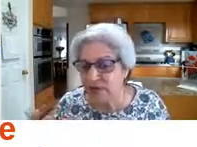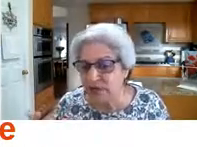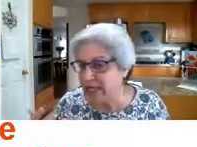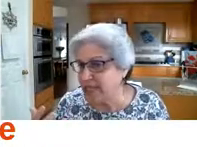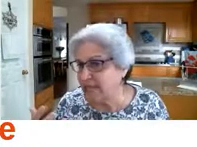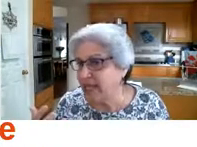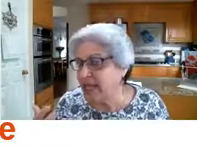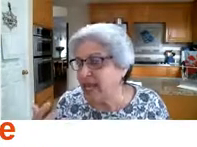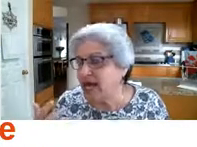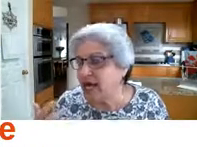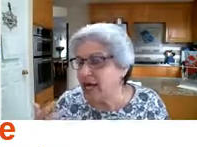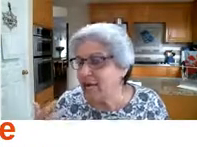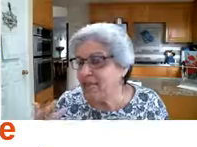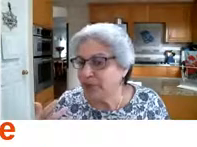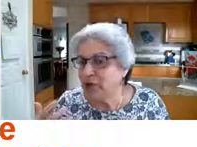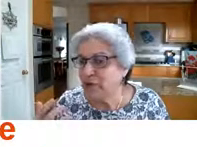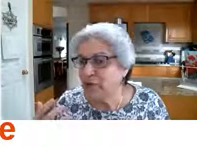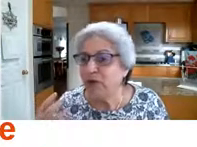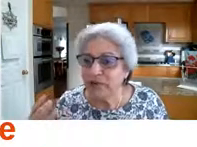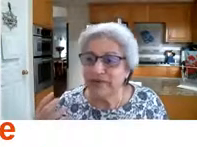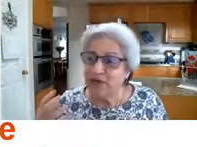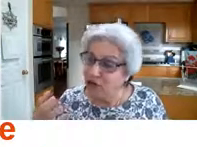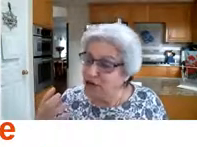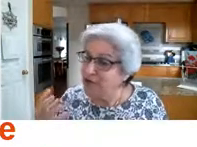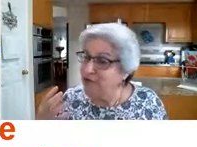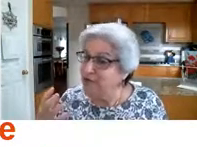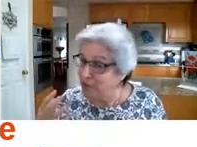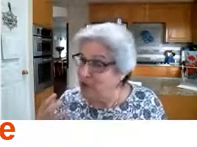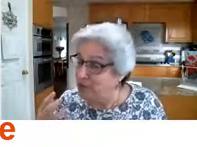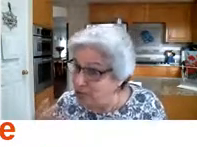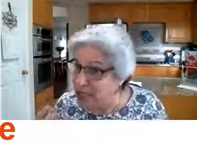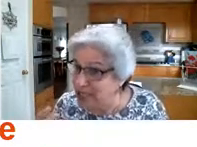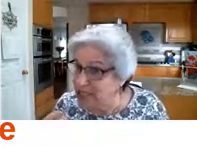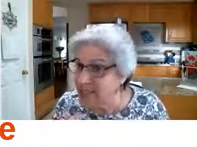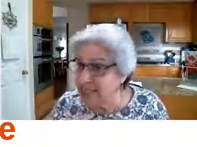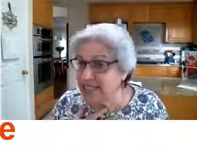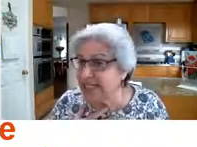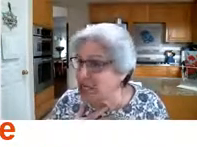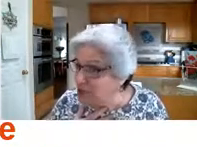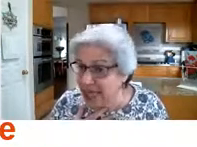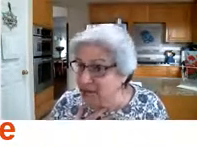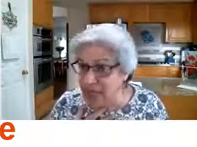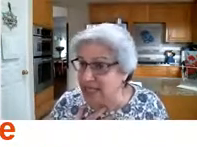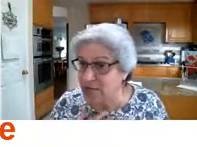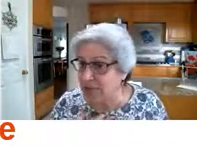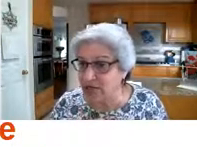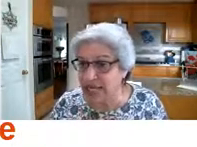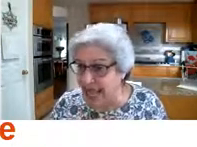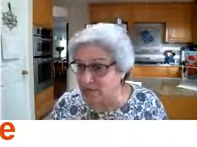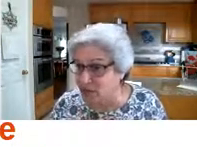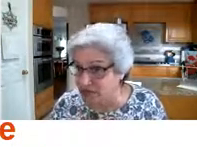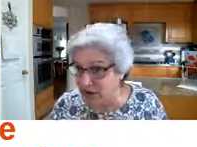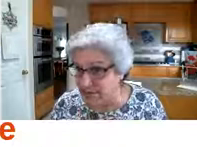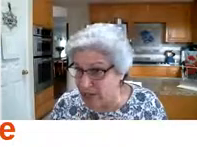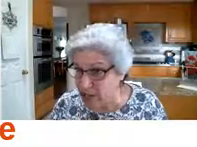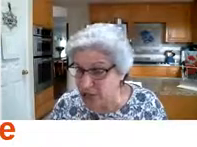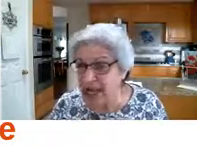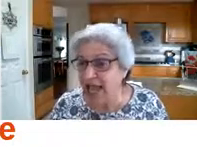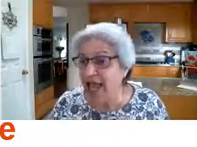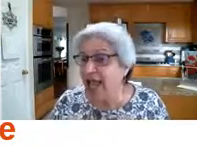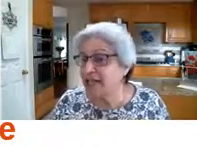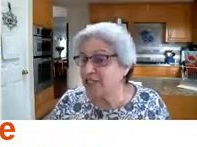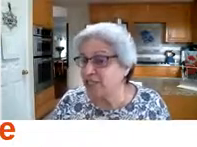herd immunity. What we've heard from communities is that they don't like being compared to animals very